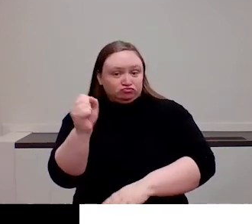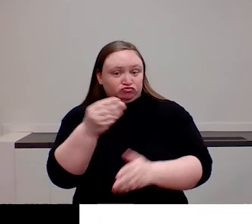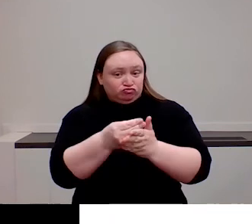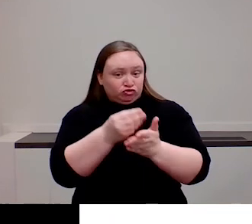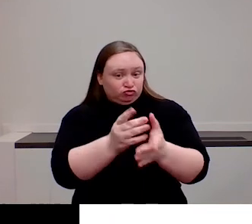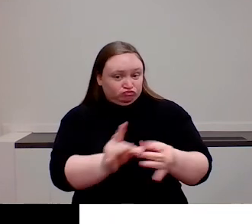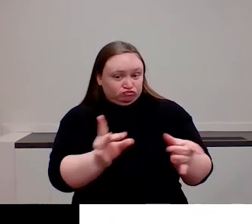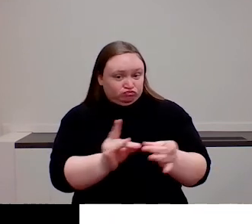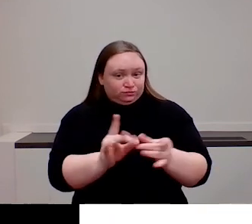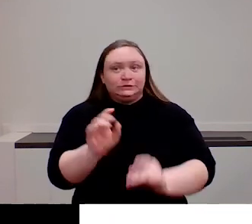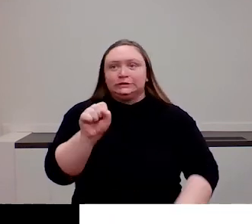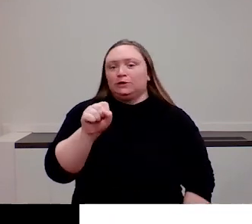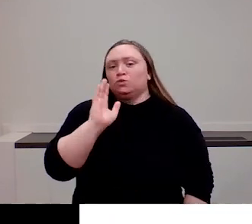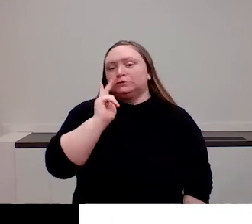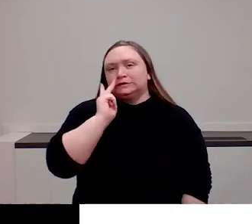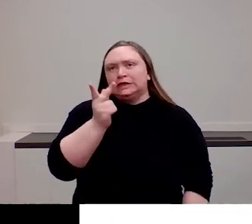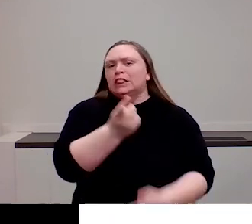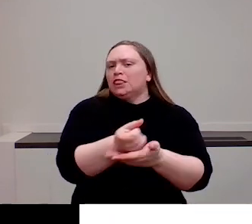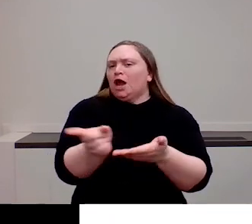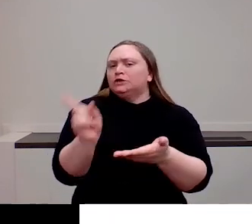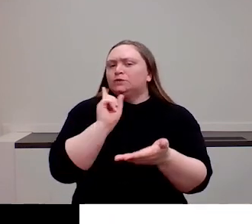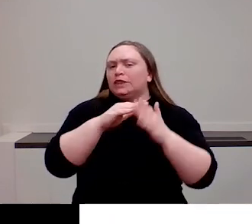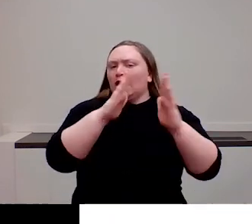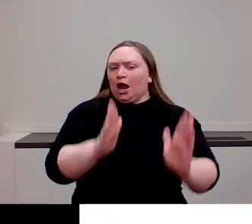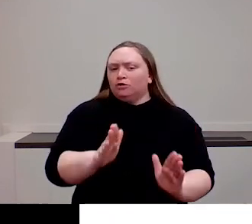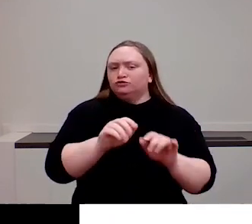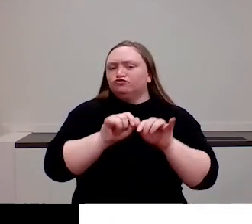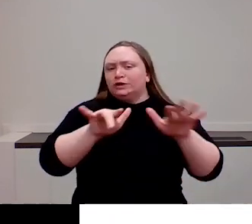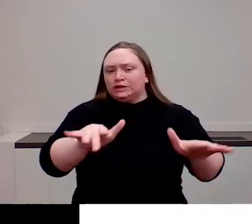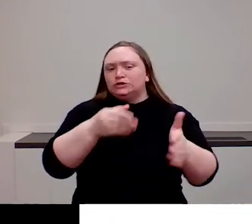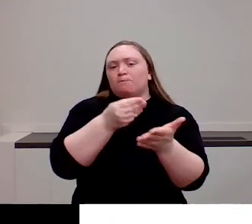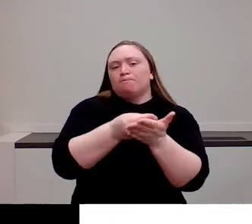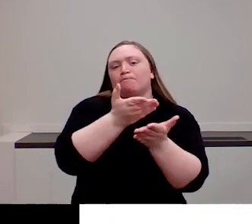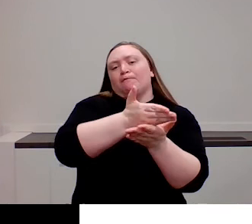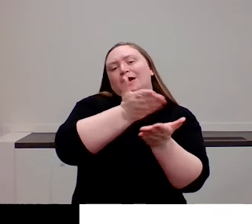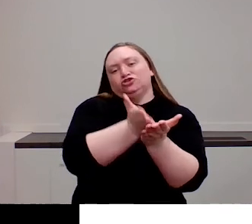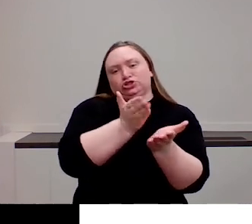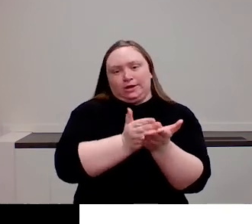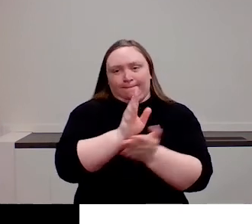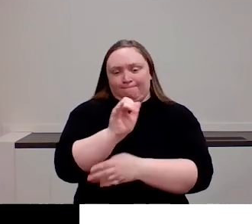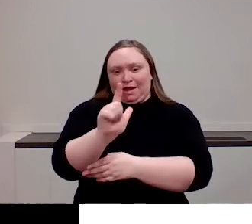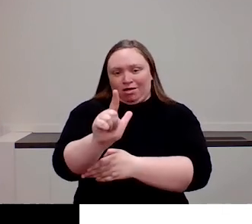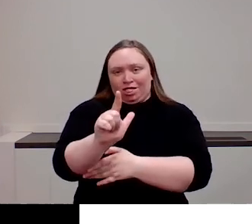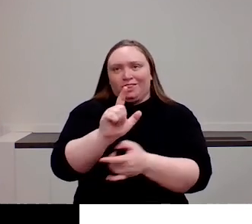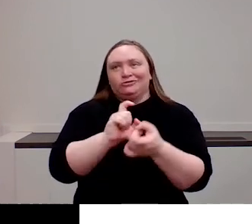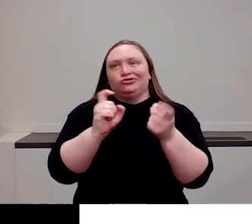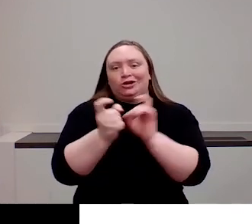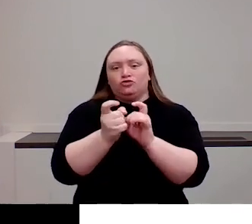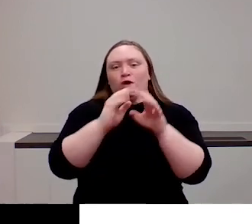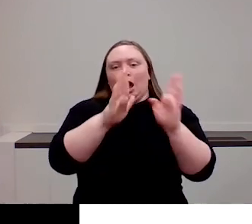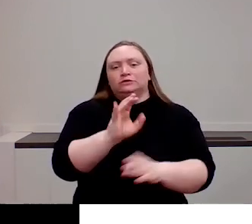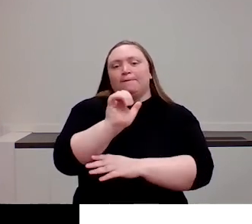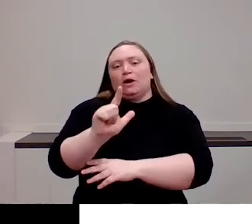comments. Yeah, you'll see last week that the House released their budget bill, and they made changes to House